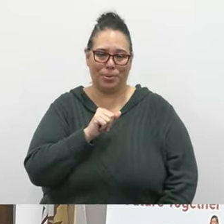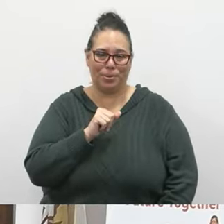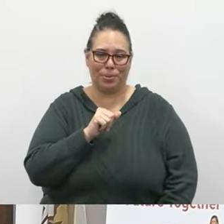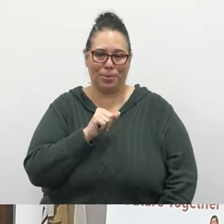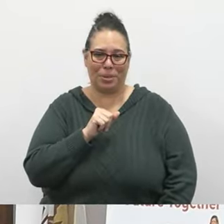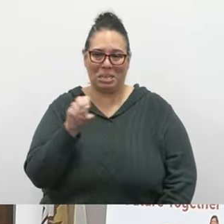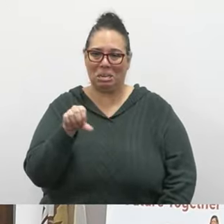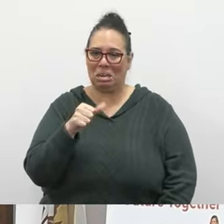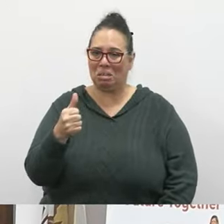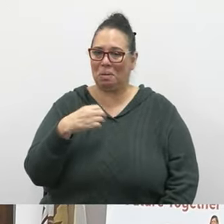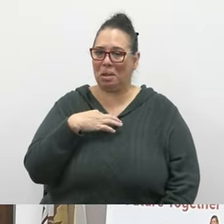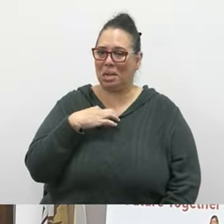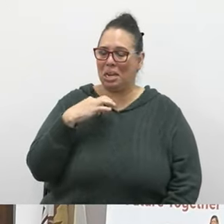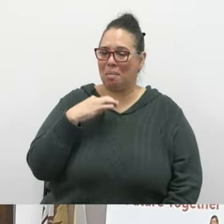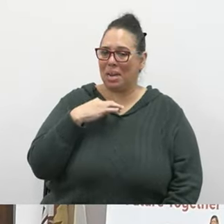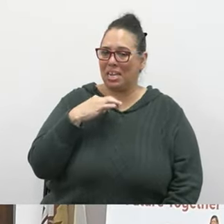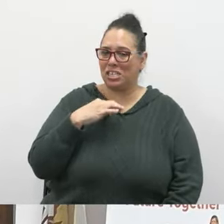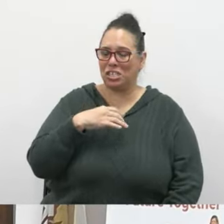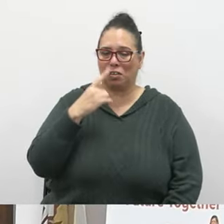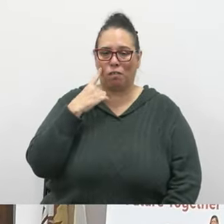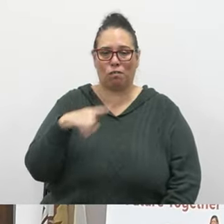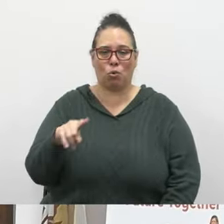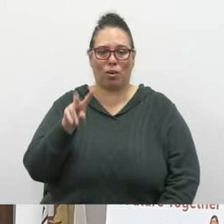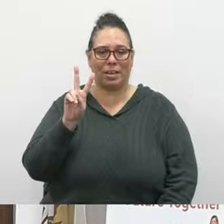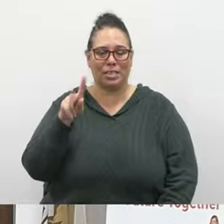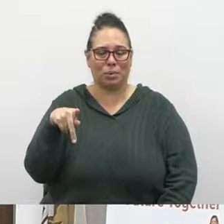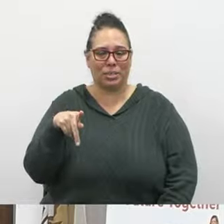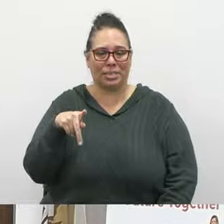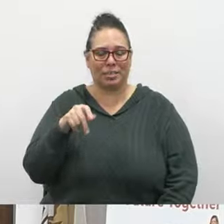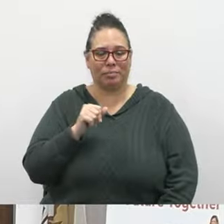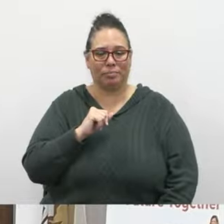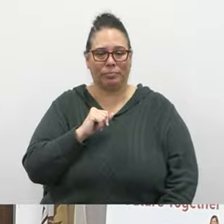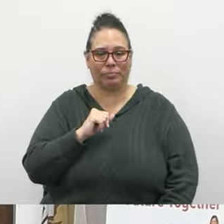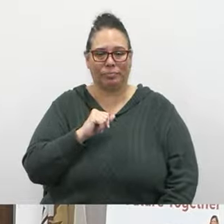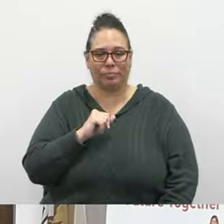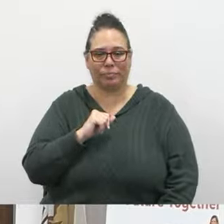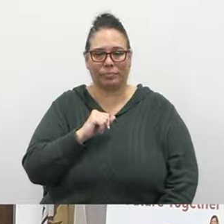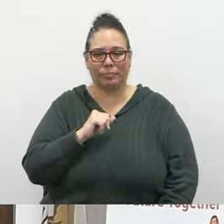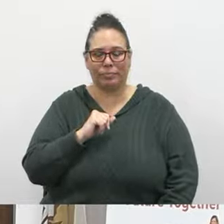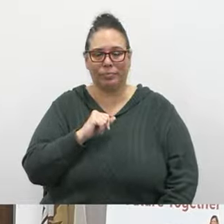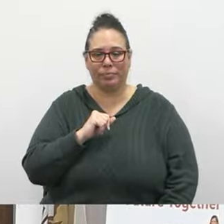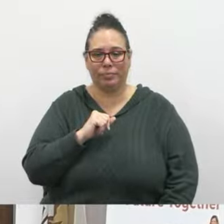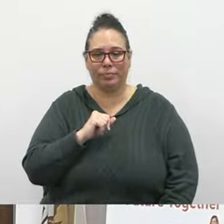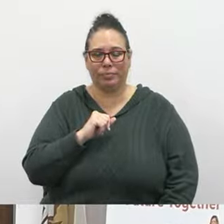Are there any other nominations for board vice president?